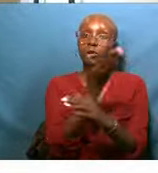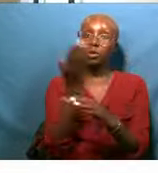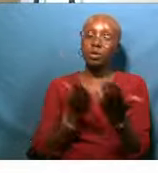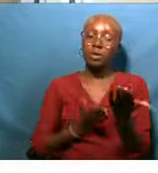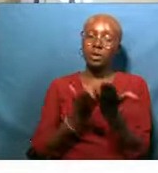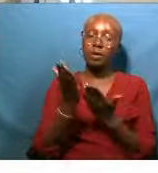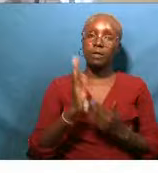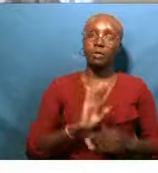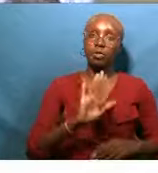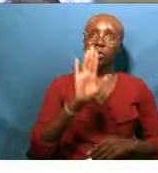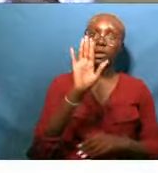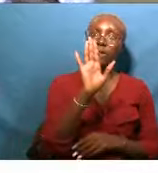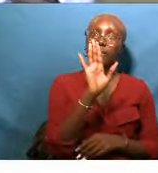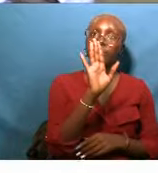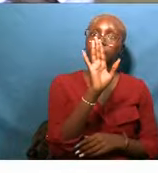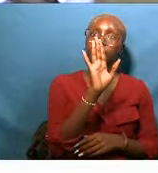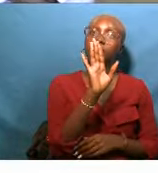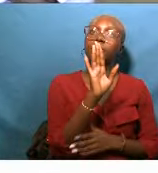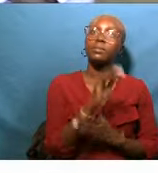servant,